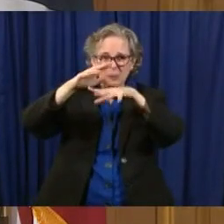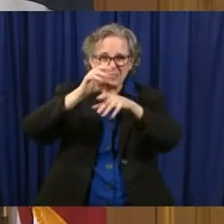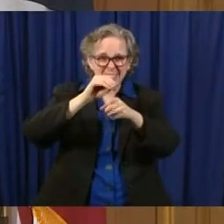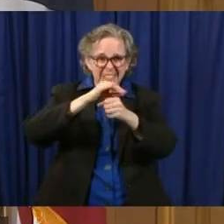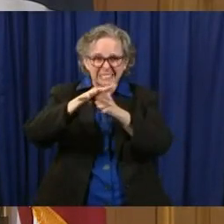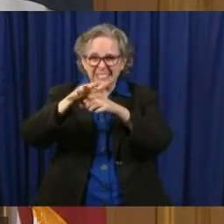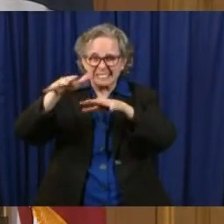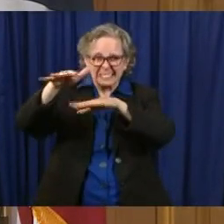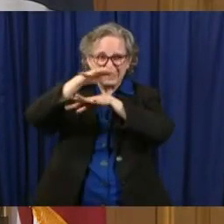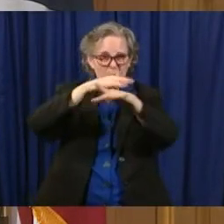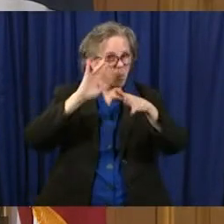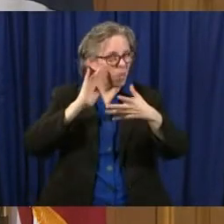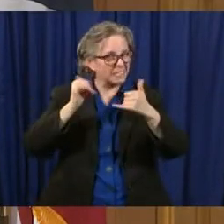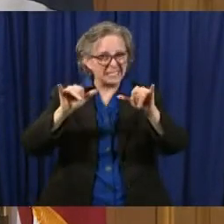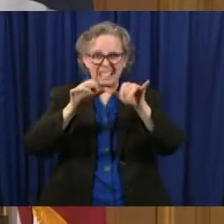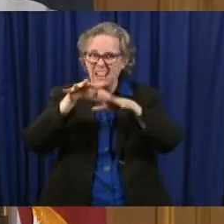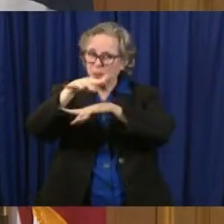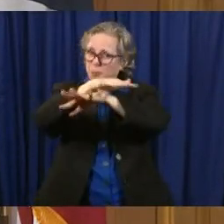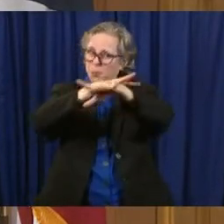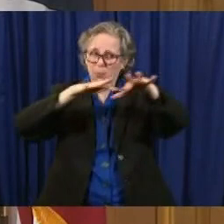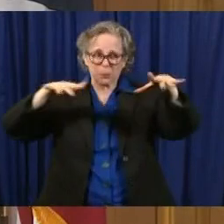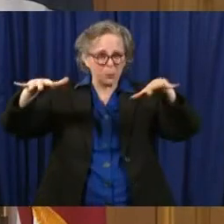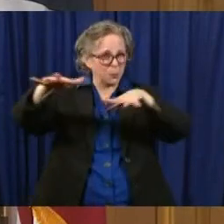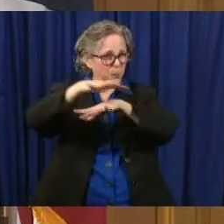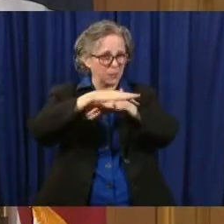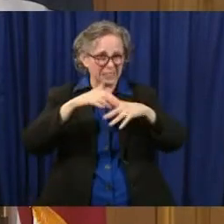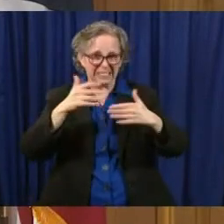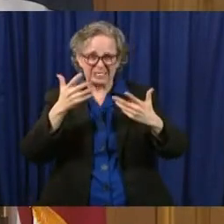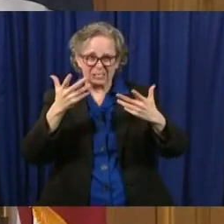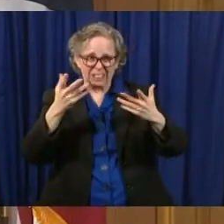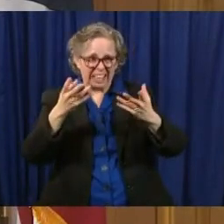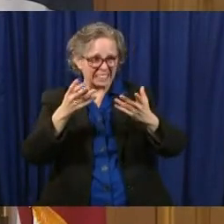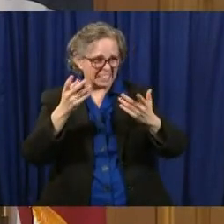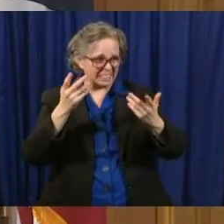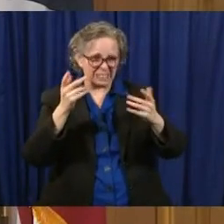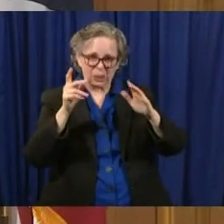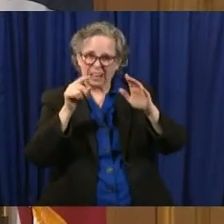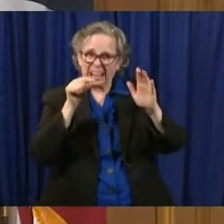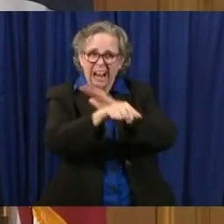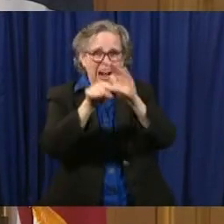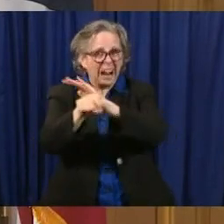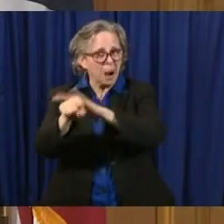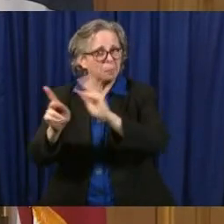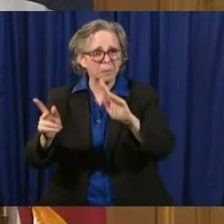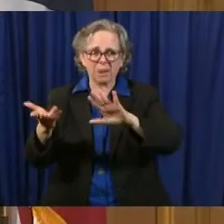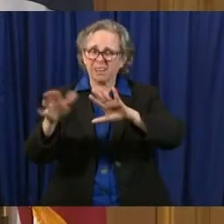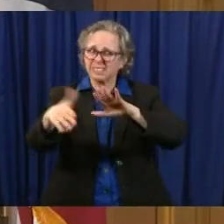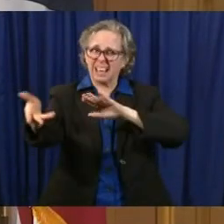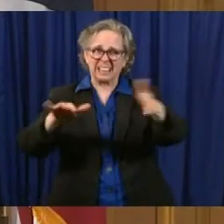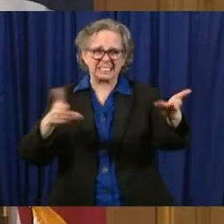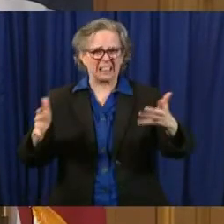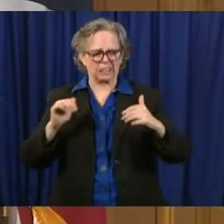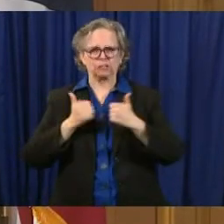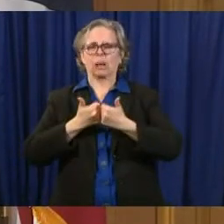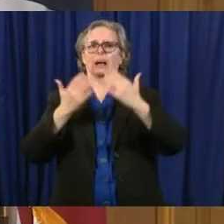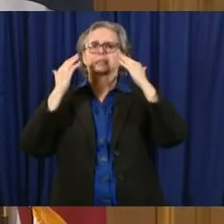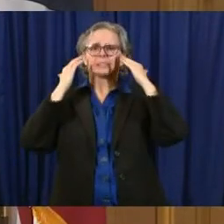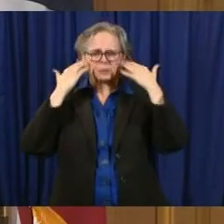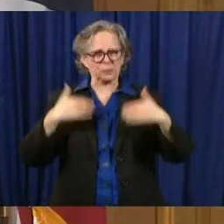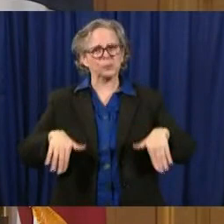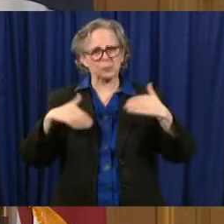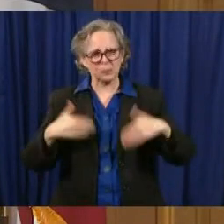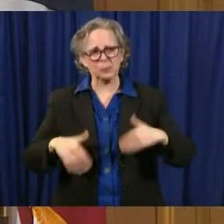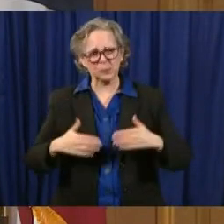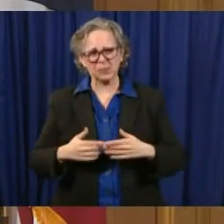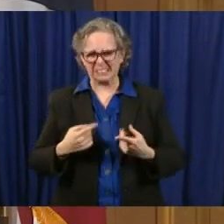continue to try to pick members of our society off. And so that's the challenge that, you know, that we